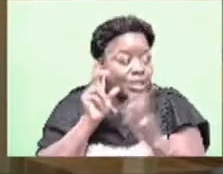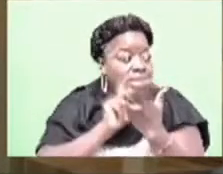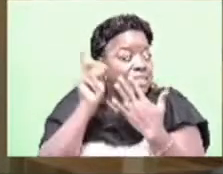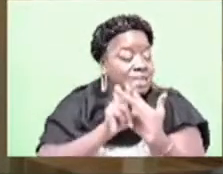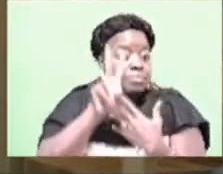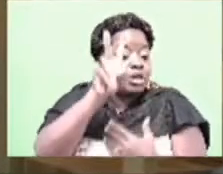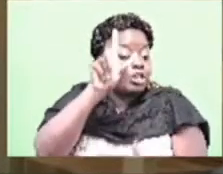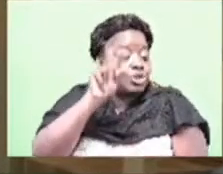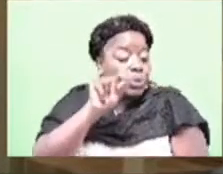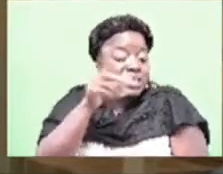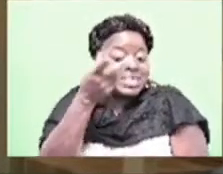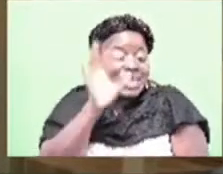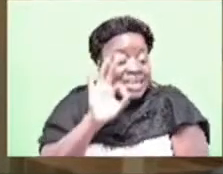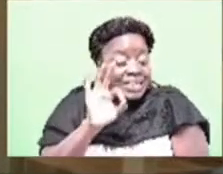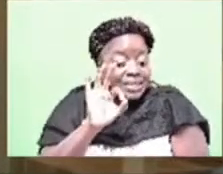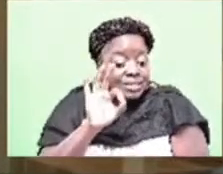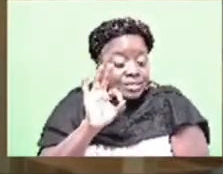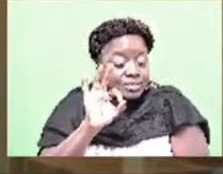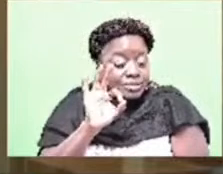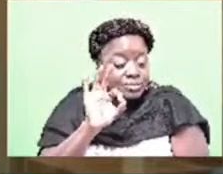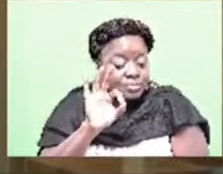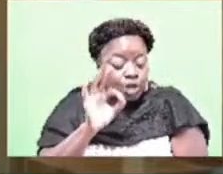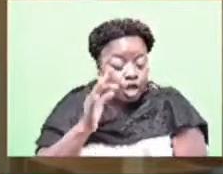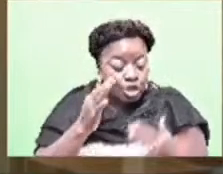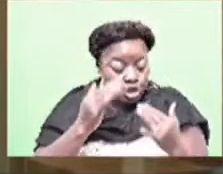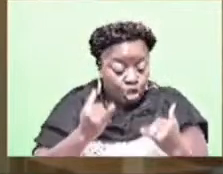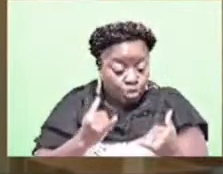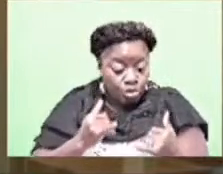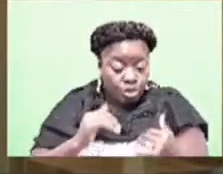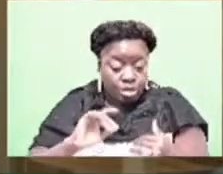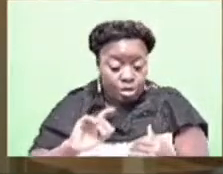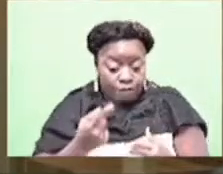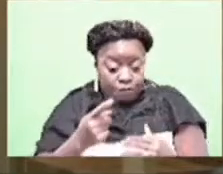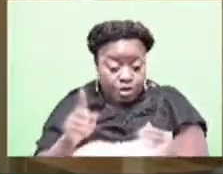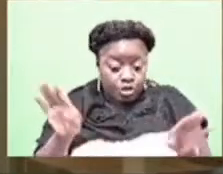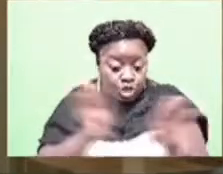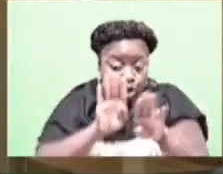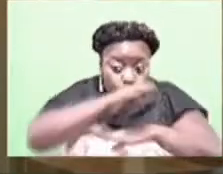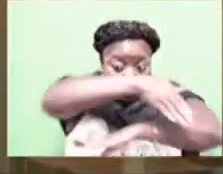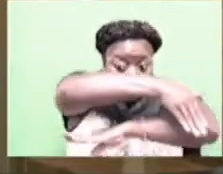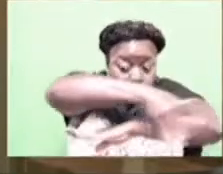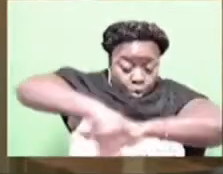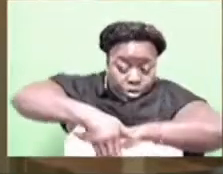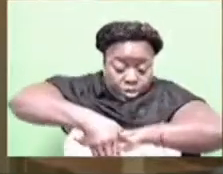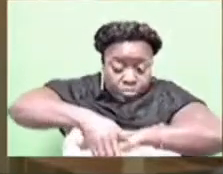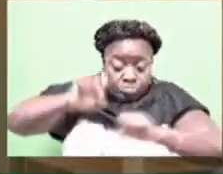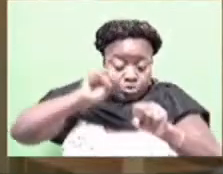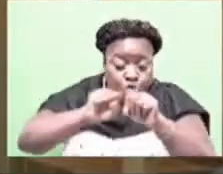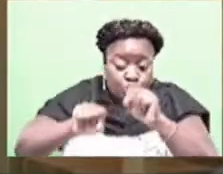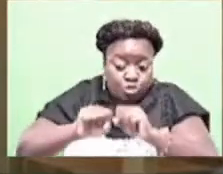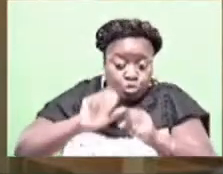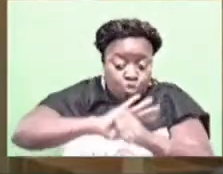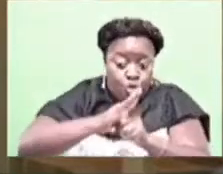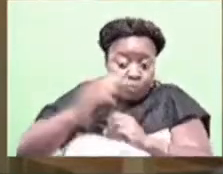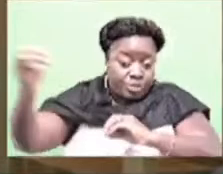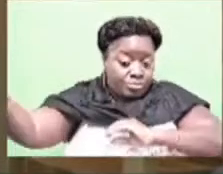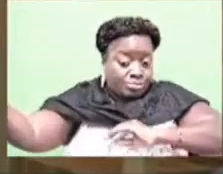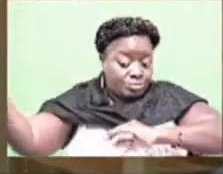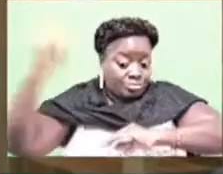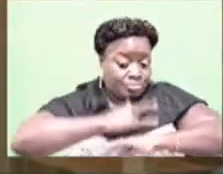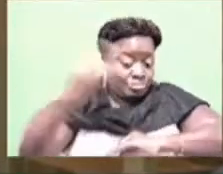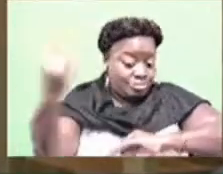show up, to when we first closed our borders to prevent the virus coming in, to what we know